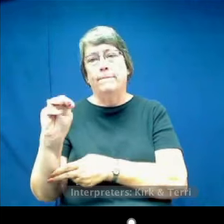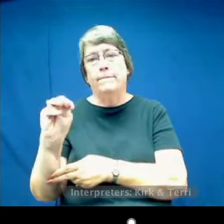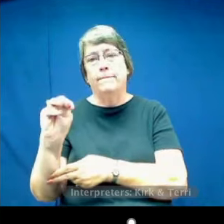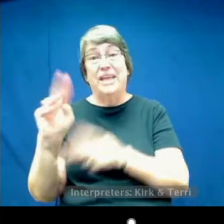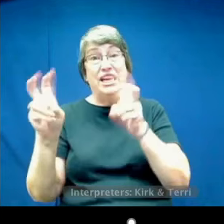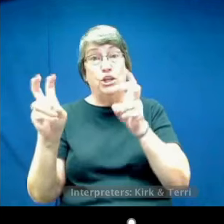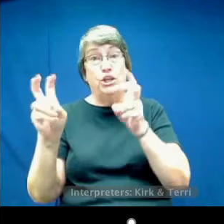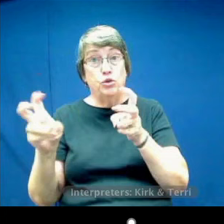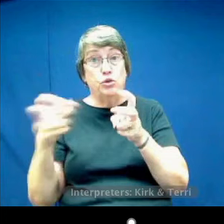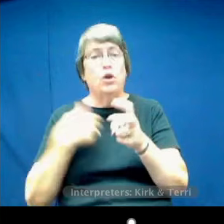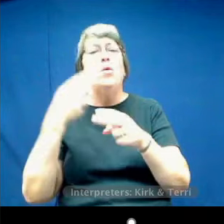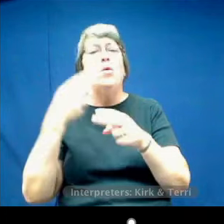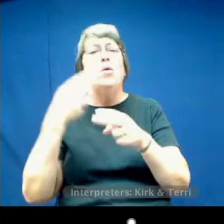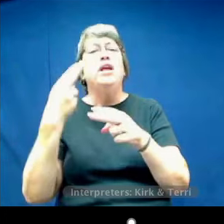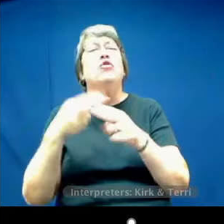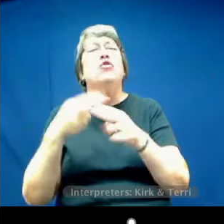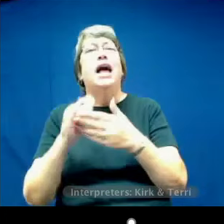divorce.